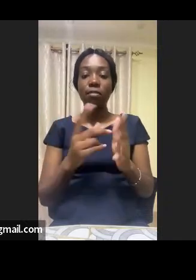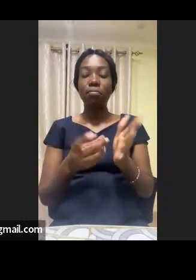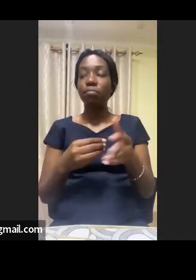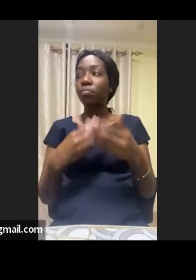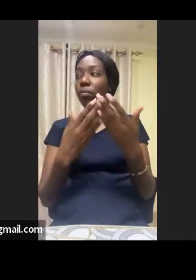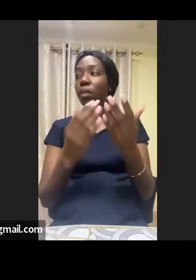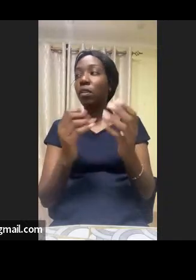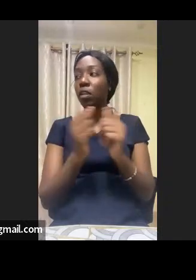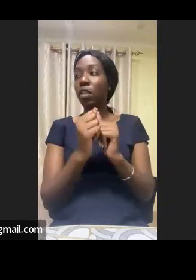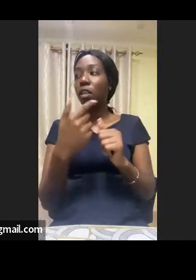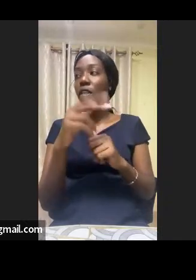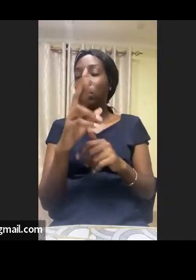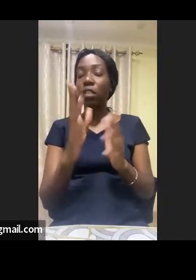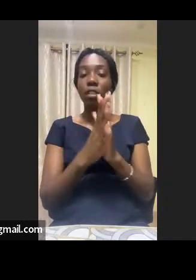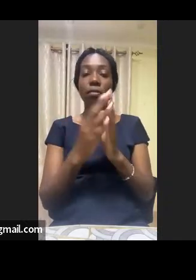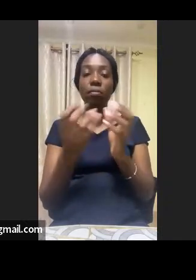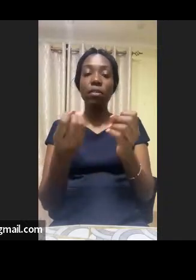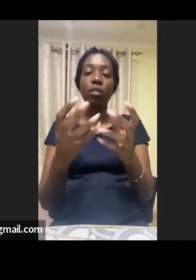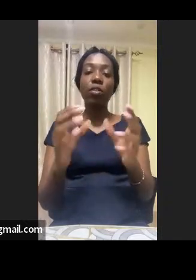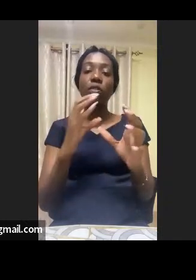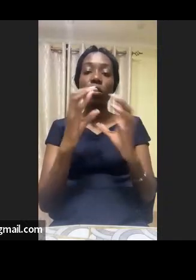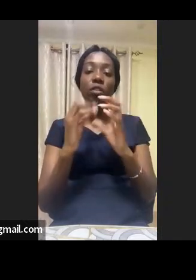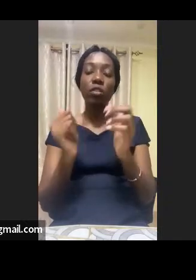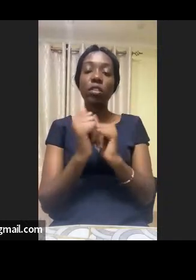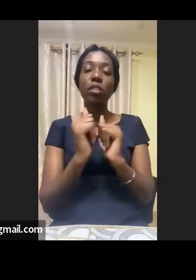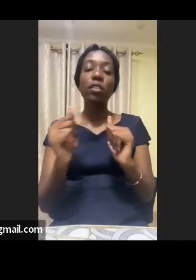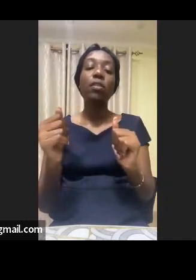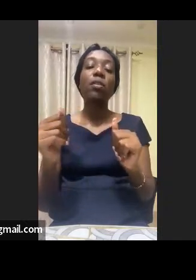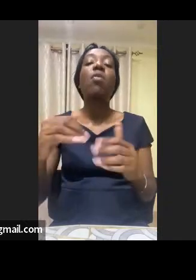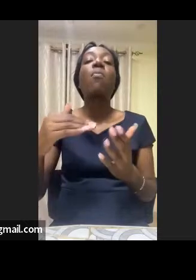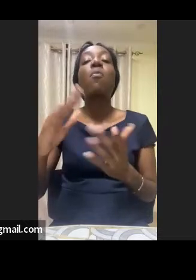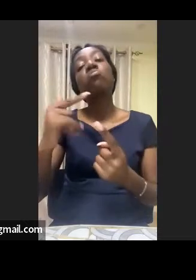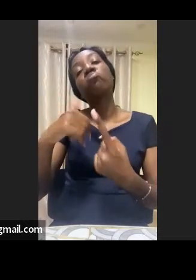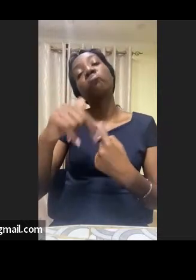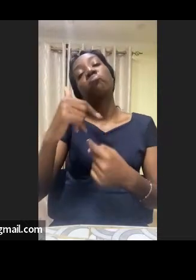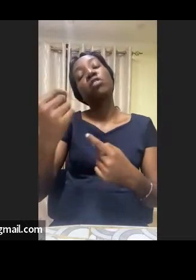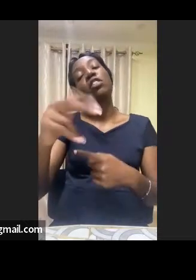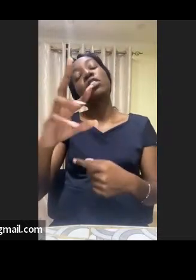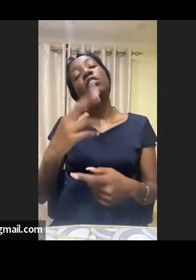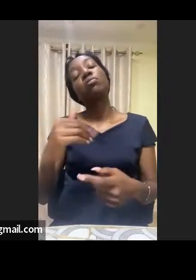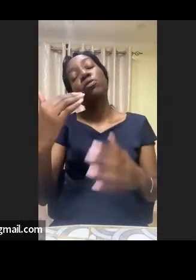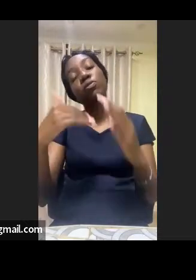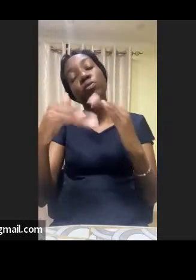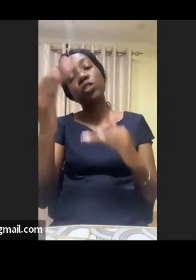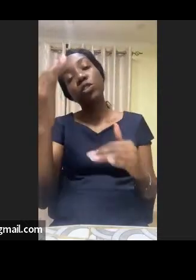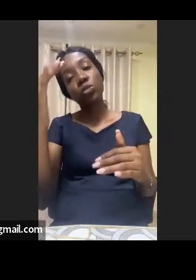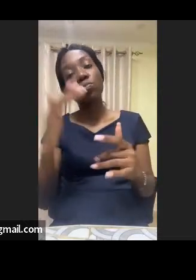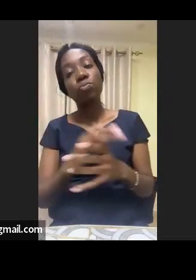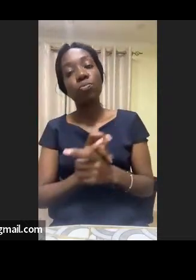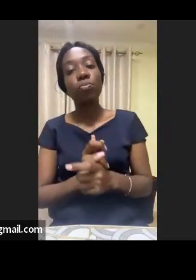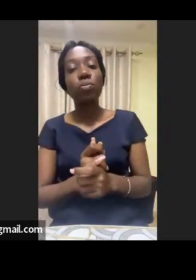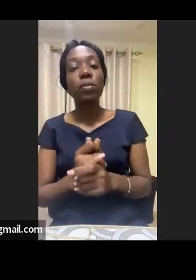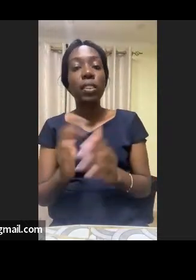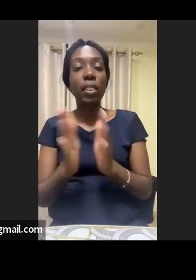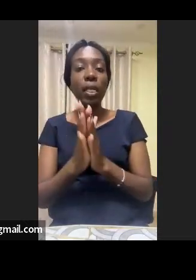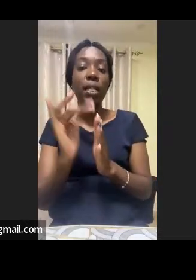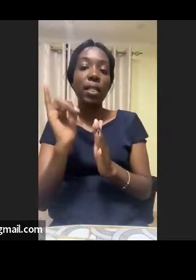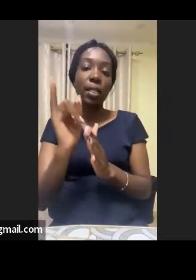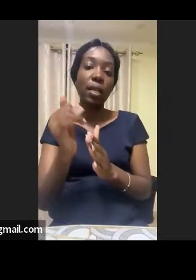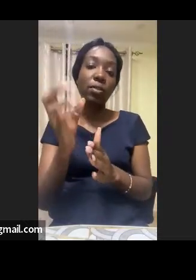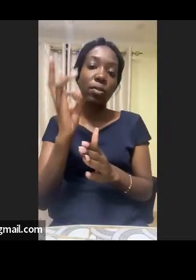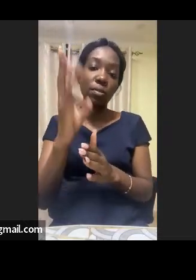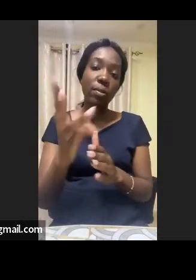And therefore, most of our conversations will be revolving around the human resource profession. And that way, then we can get